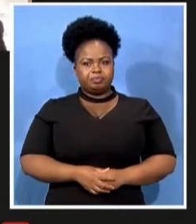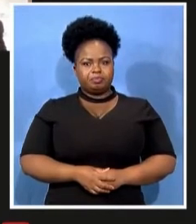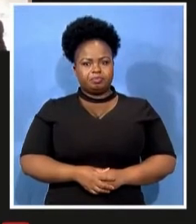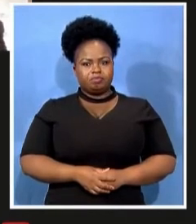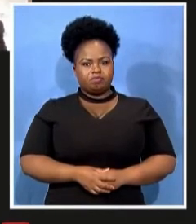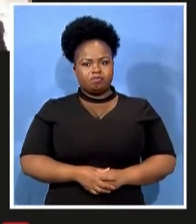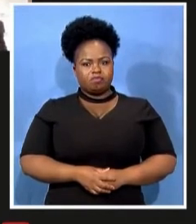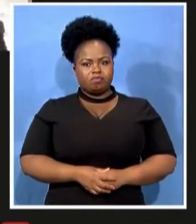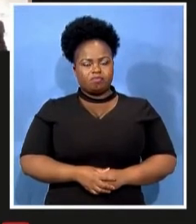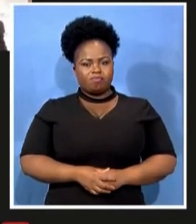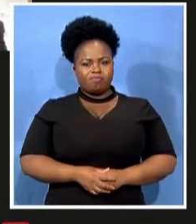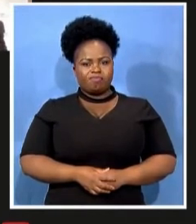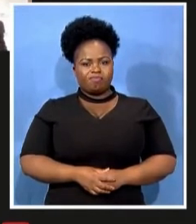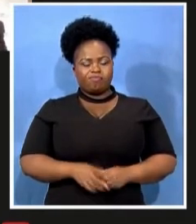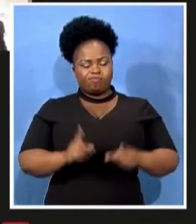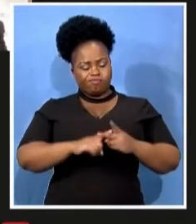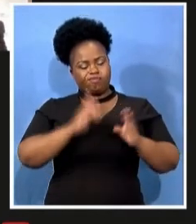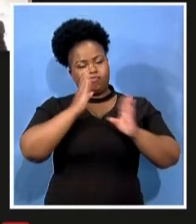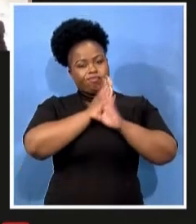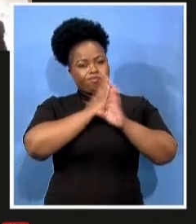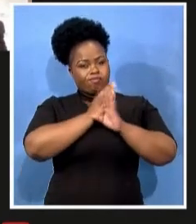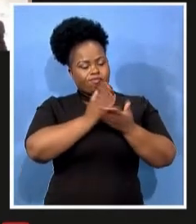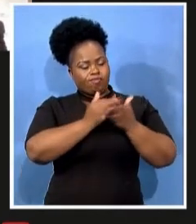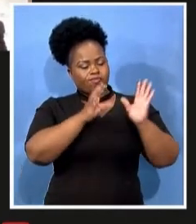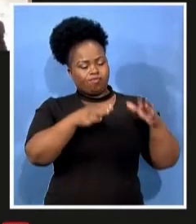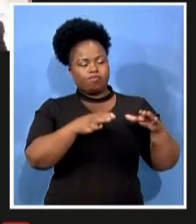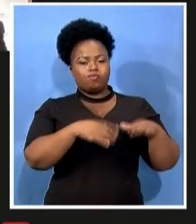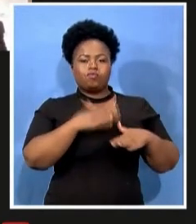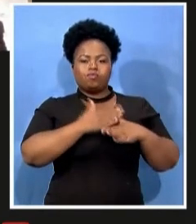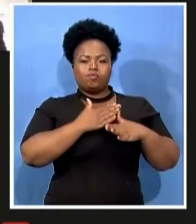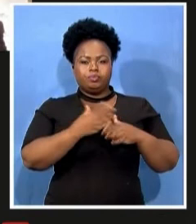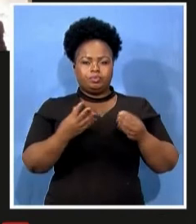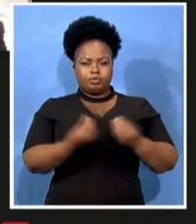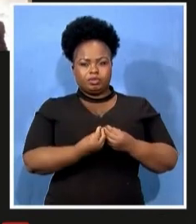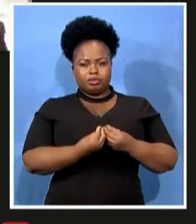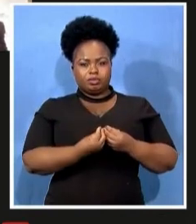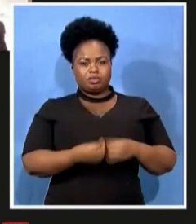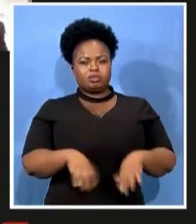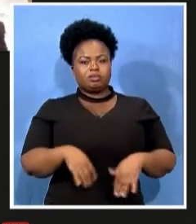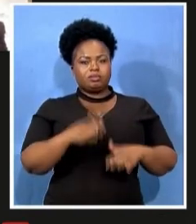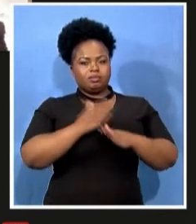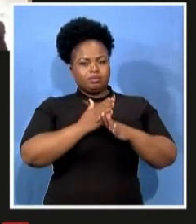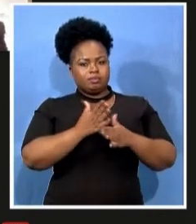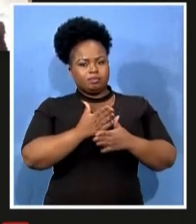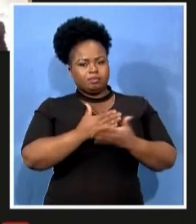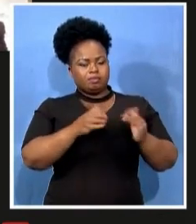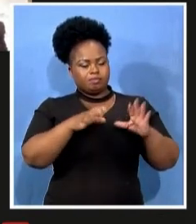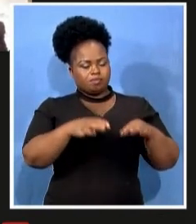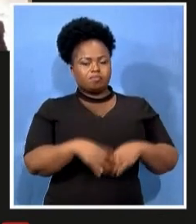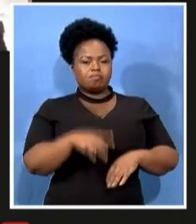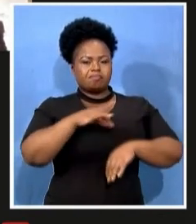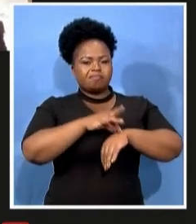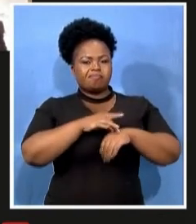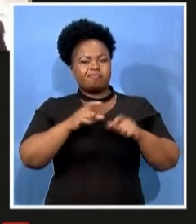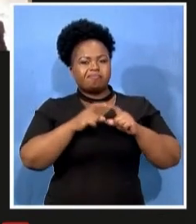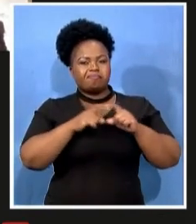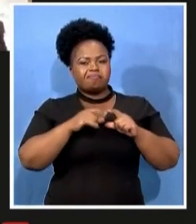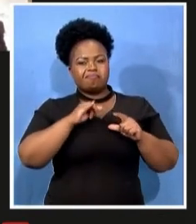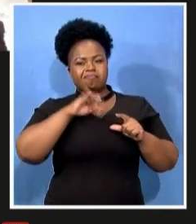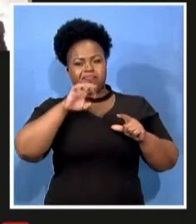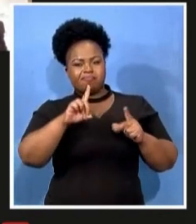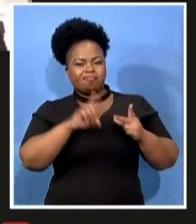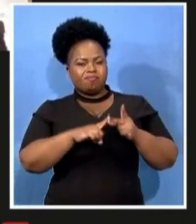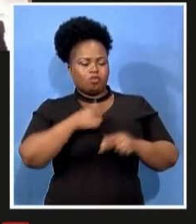we're going to be working with the private health sector, medical schemes, hospital association, private hospitals,